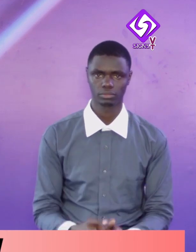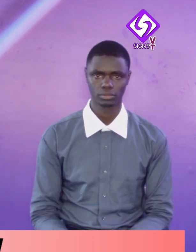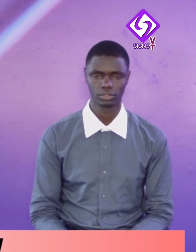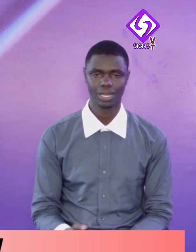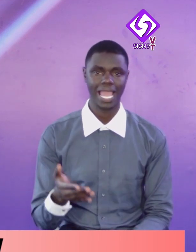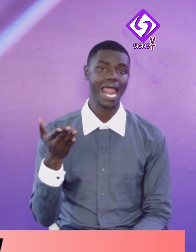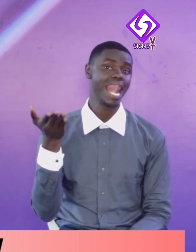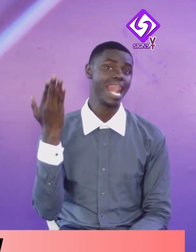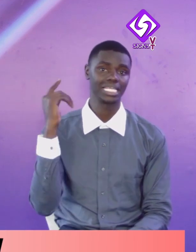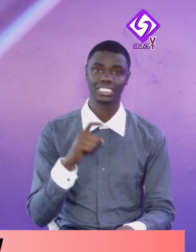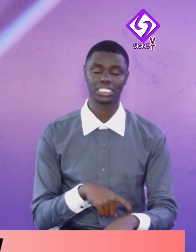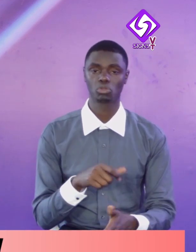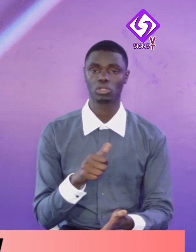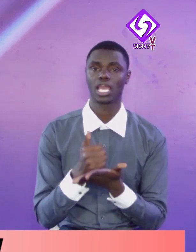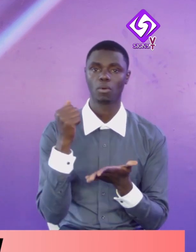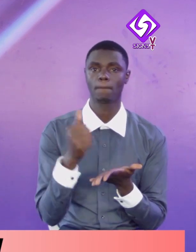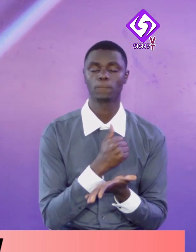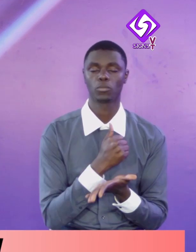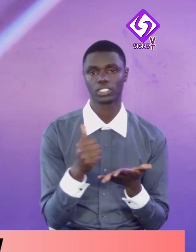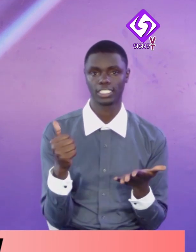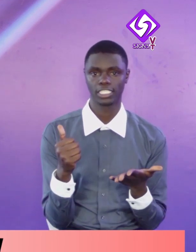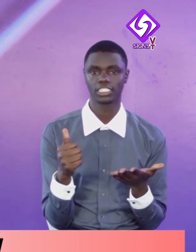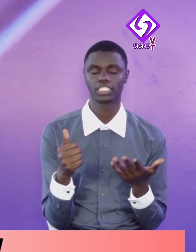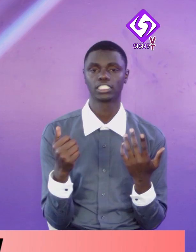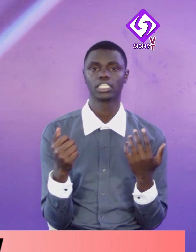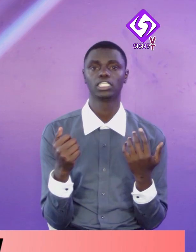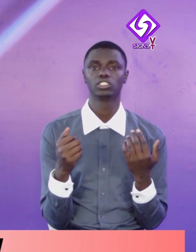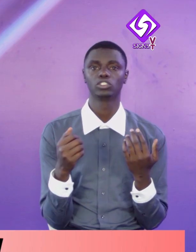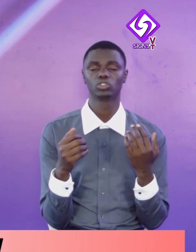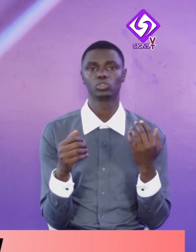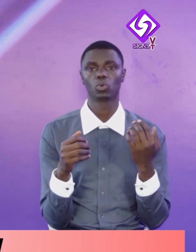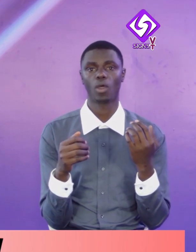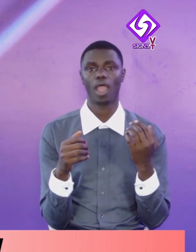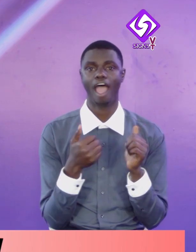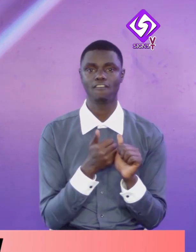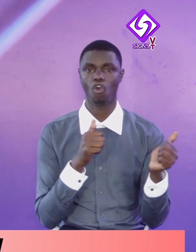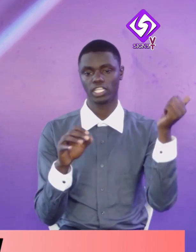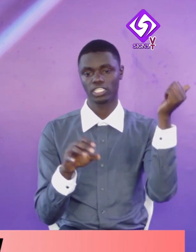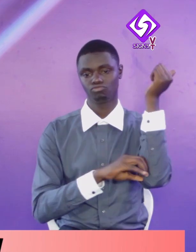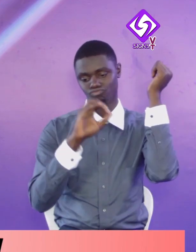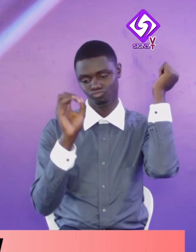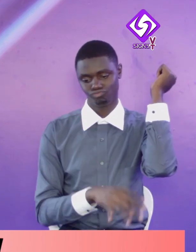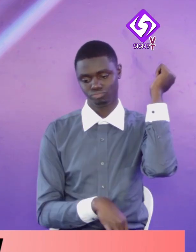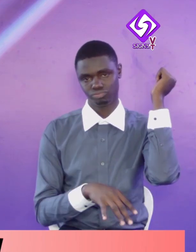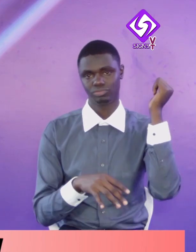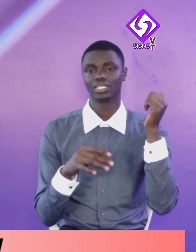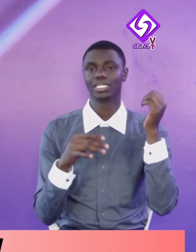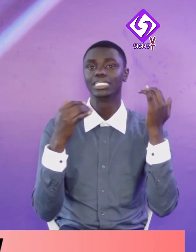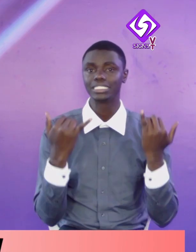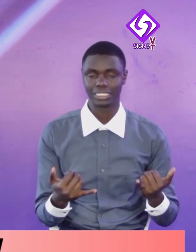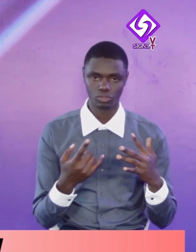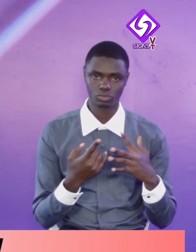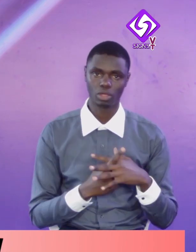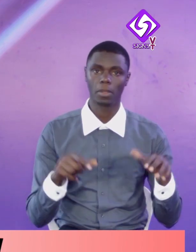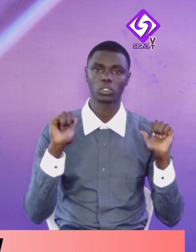Last season, he helped Posta Rangers survive the relegation, and this season, he has started